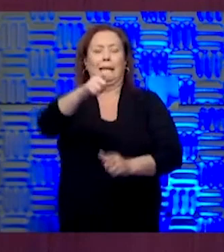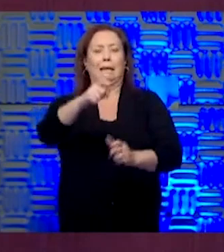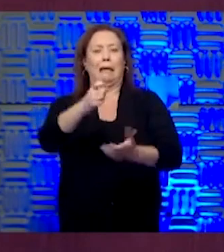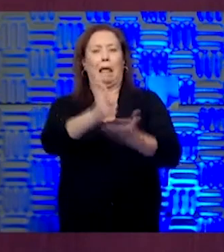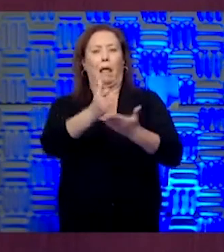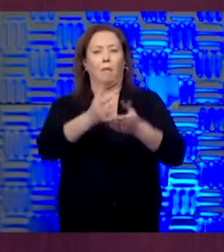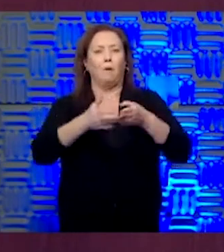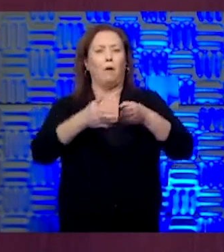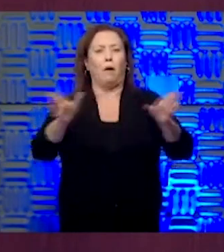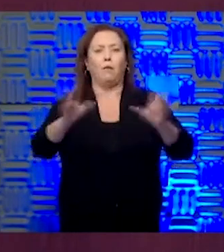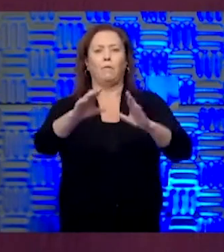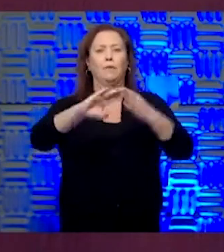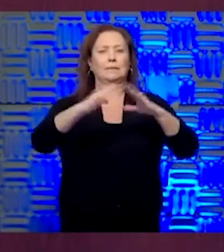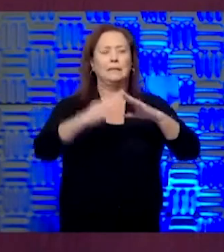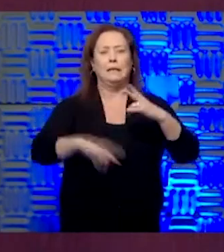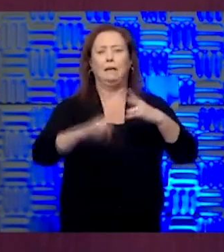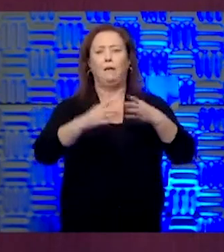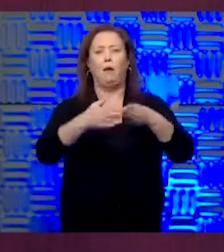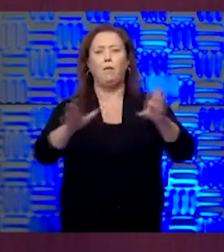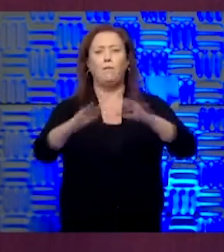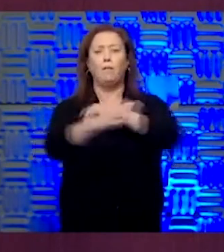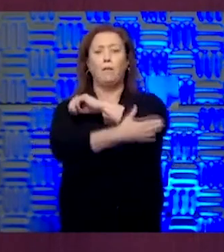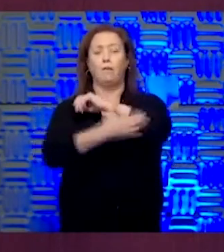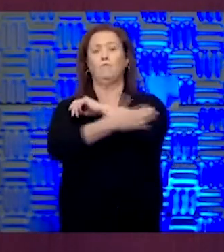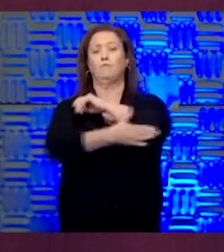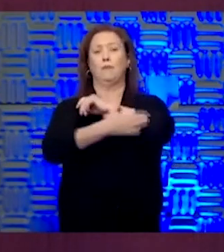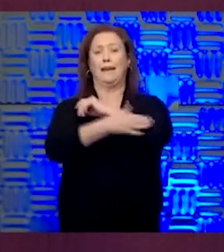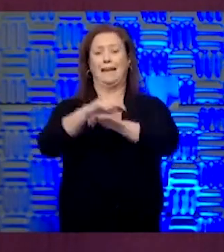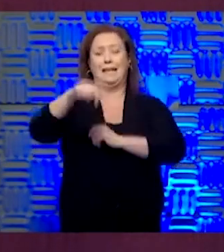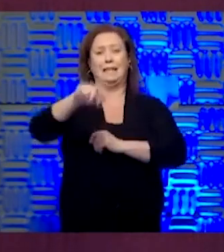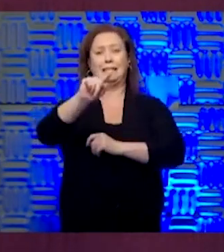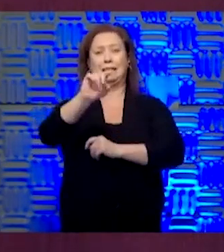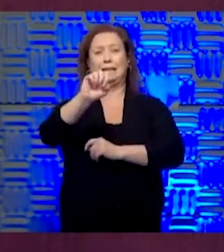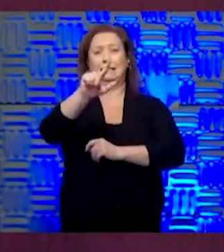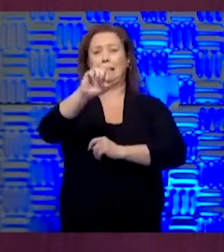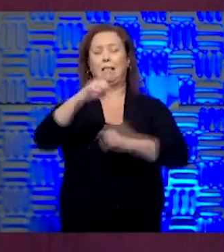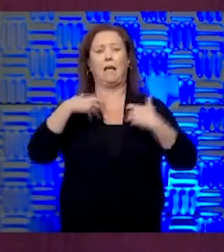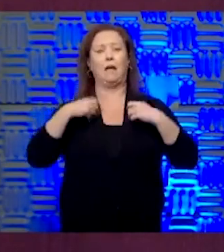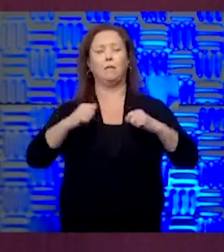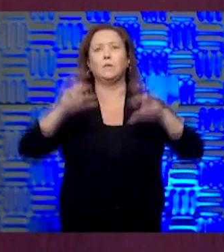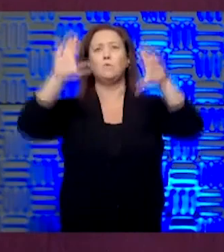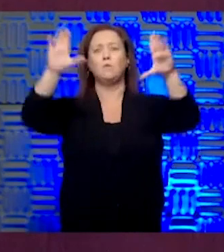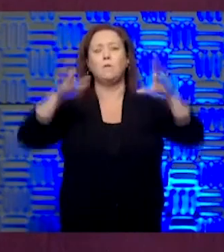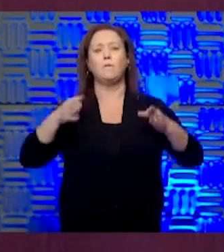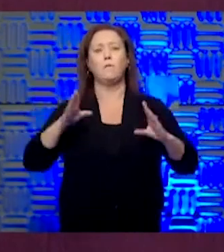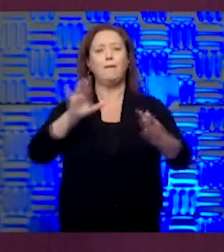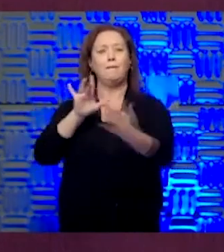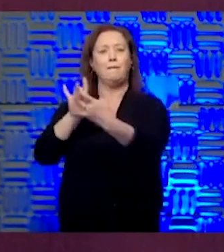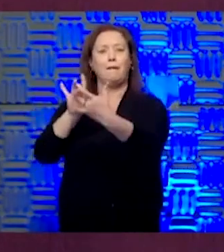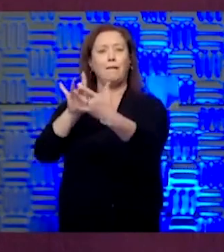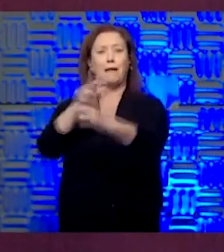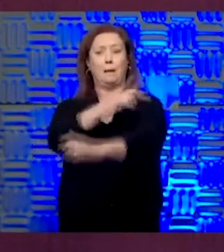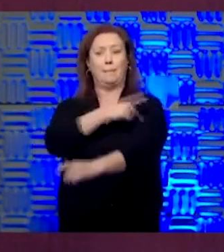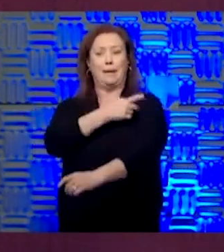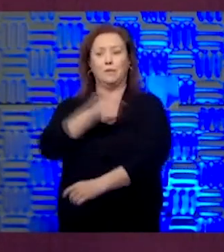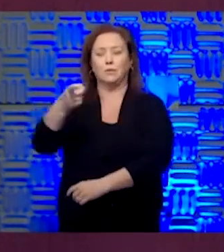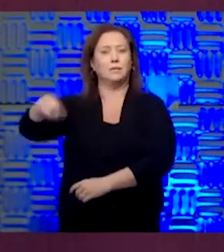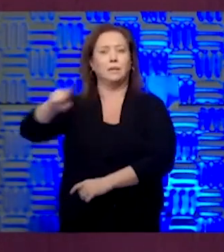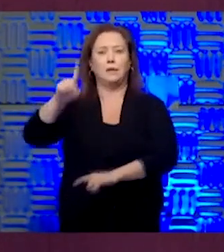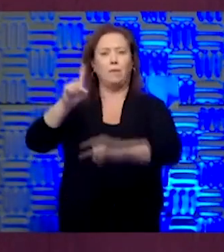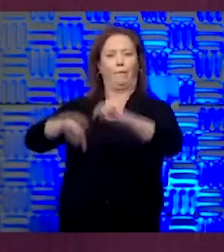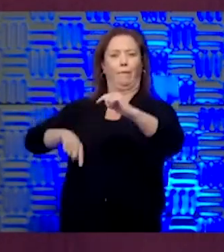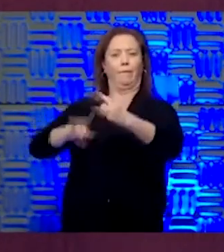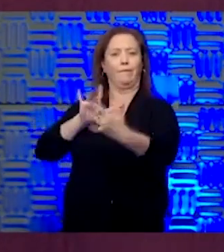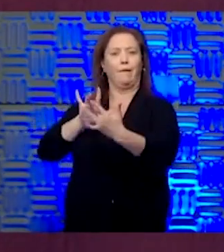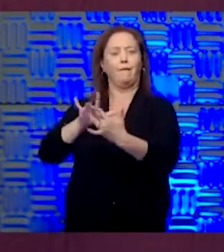the city, across the country, for that matter. And so this is a tremendous way for us to reach some of those patients that we've otherwise had trouble getting